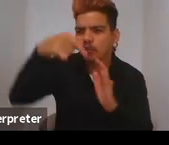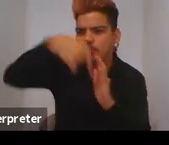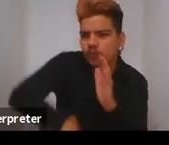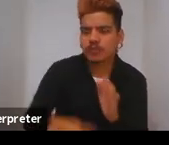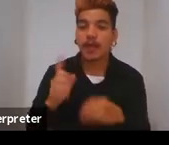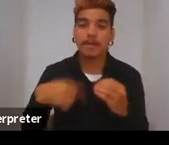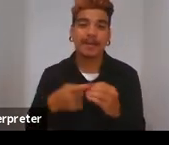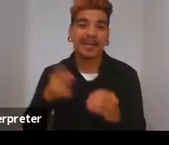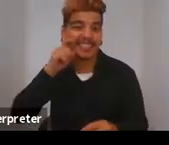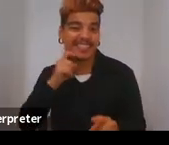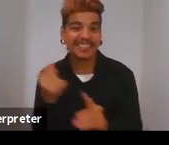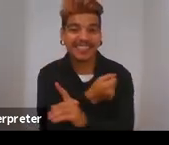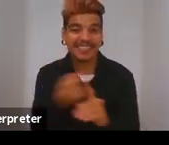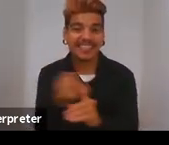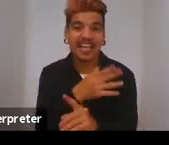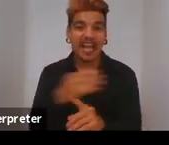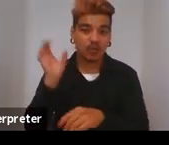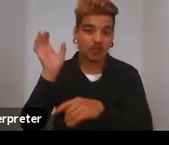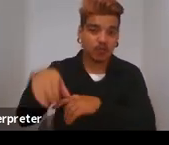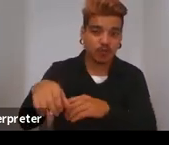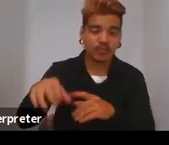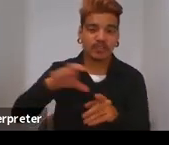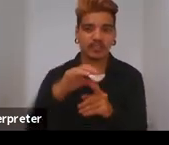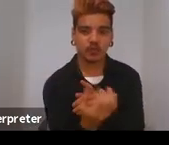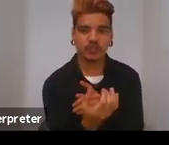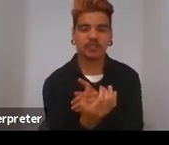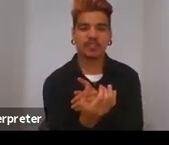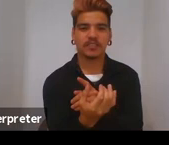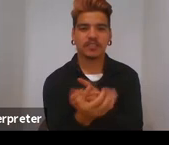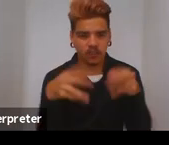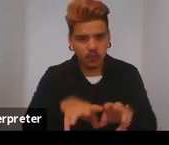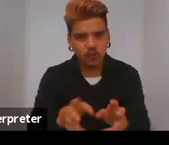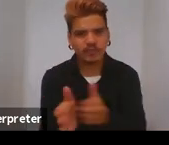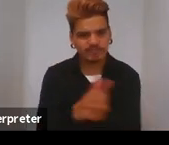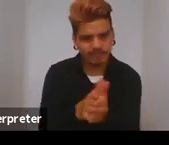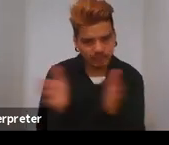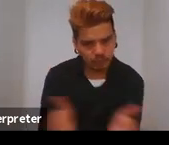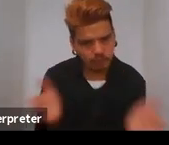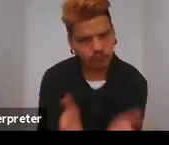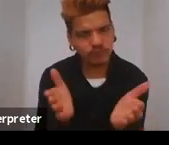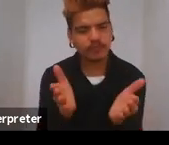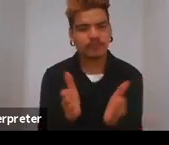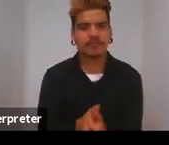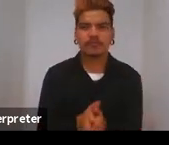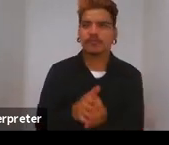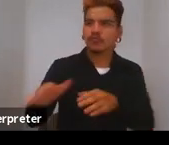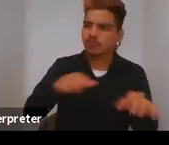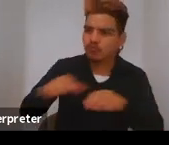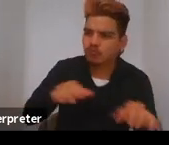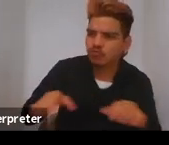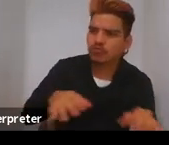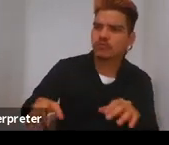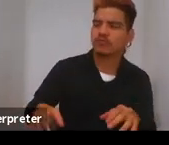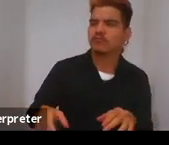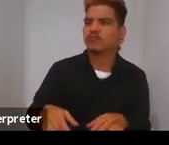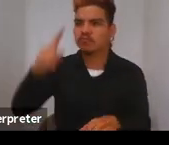assault and rape culture in a way that encourages you to engage with unconscious bias